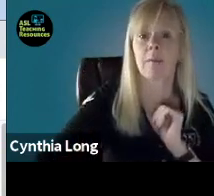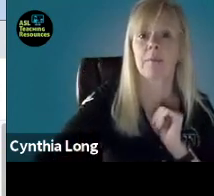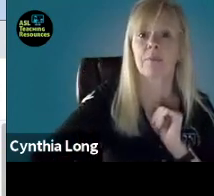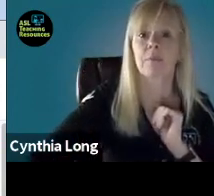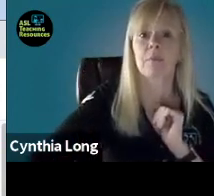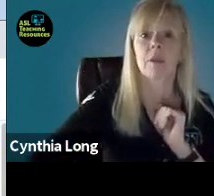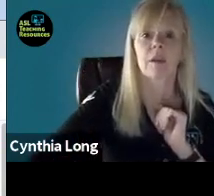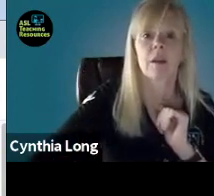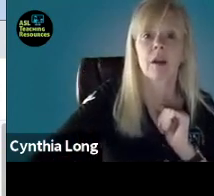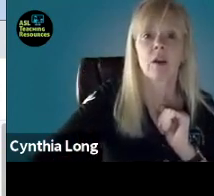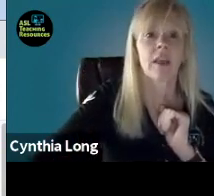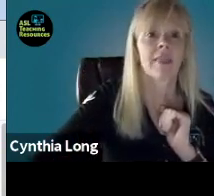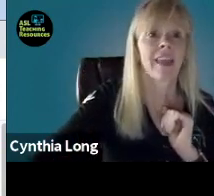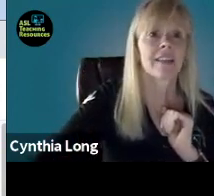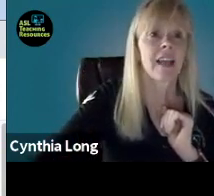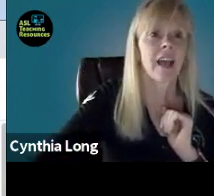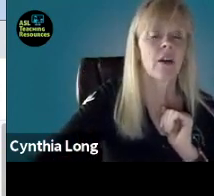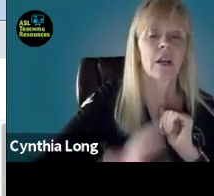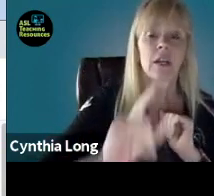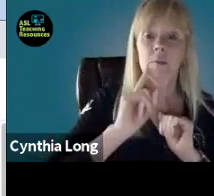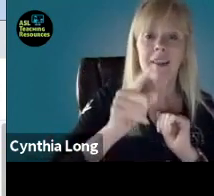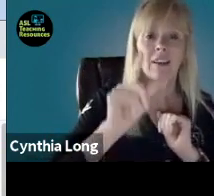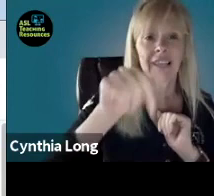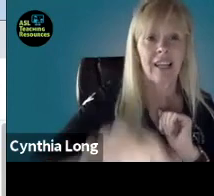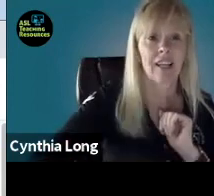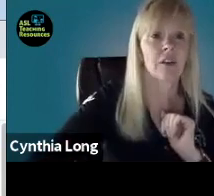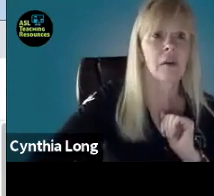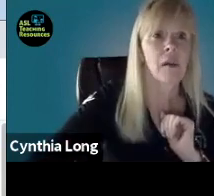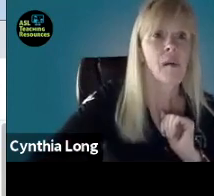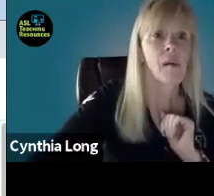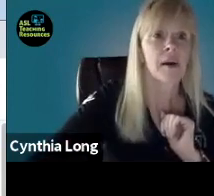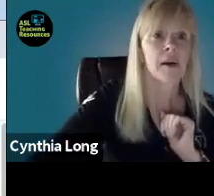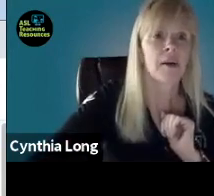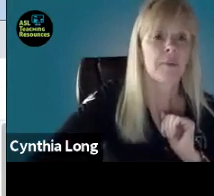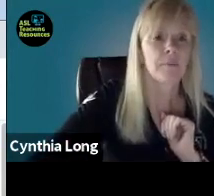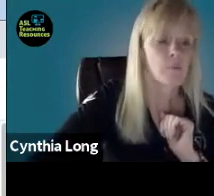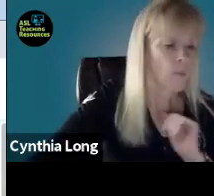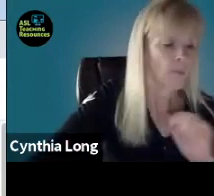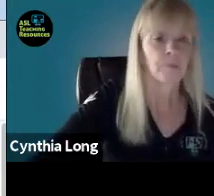well. Okay, that's how it'll be there later.